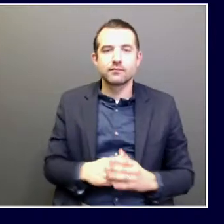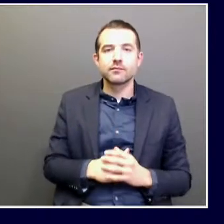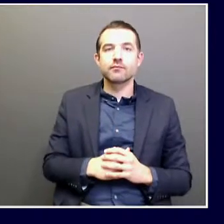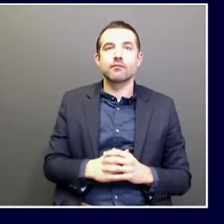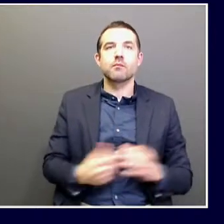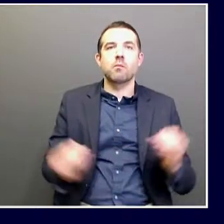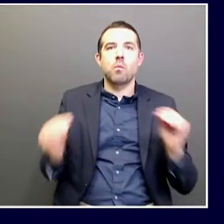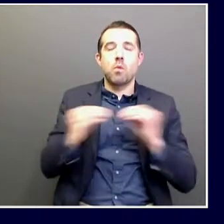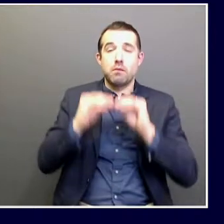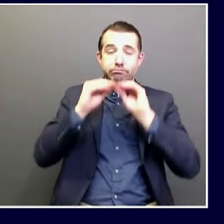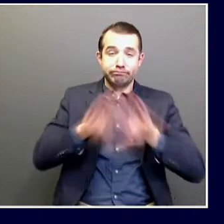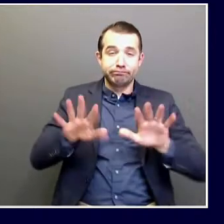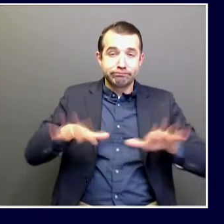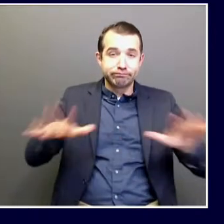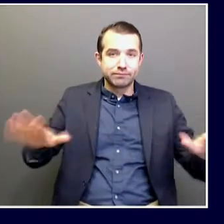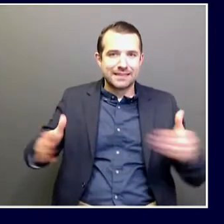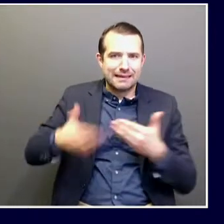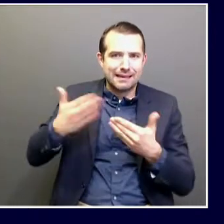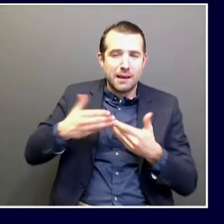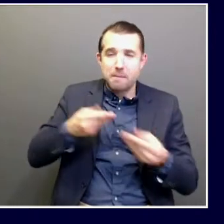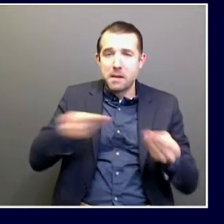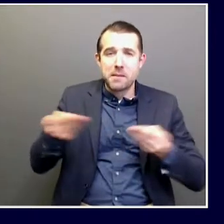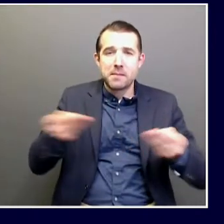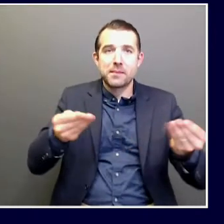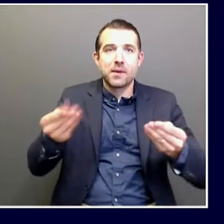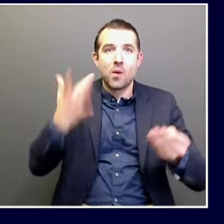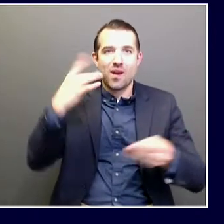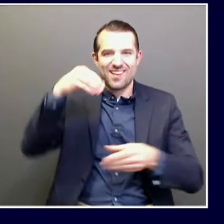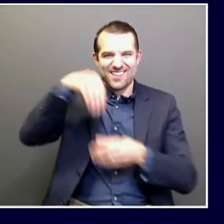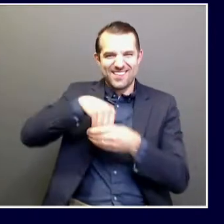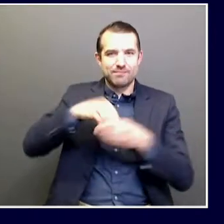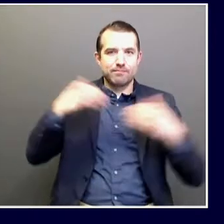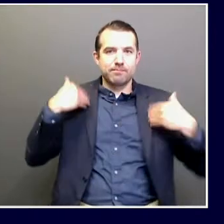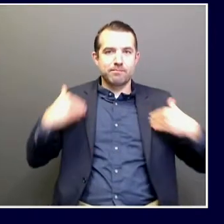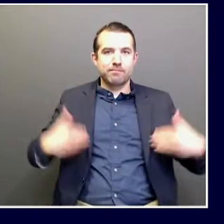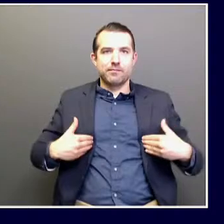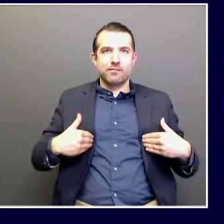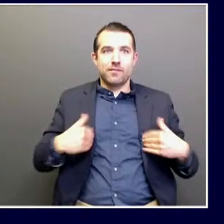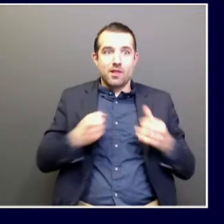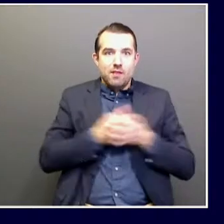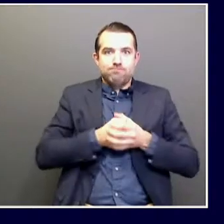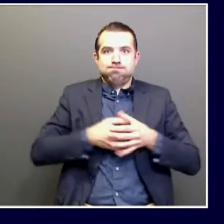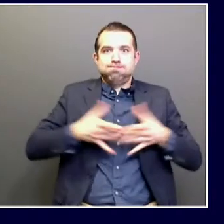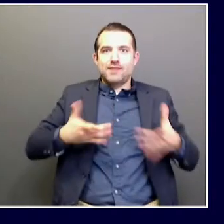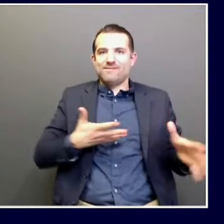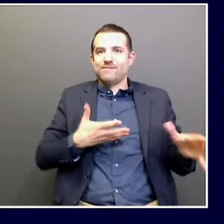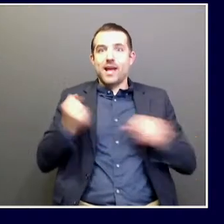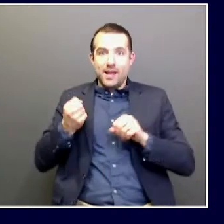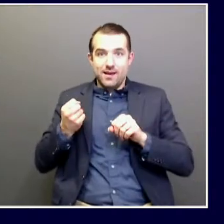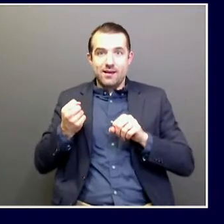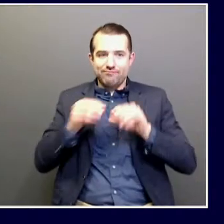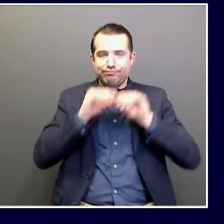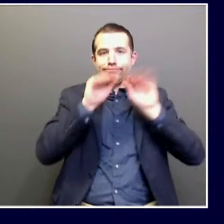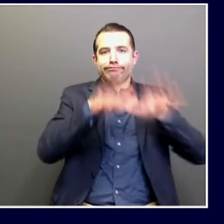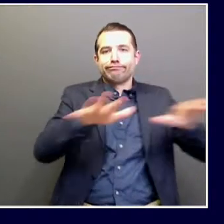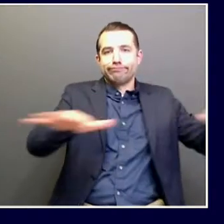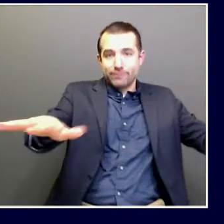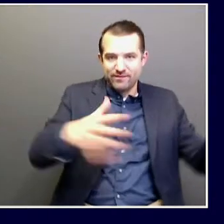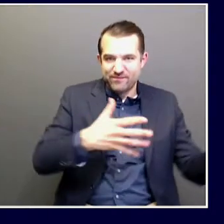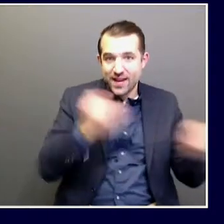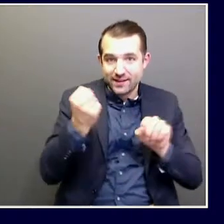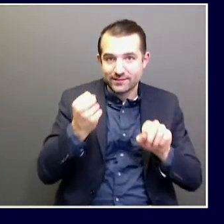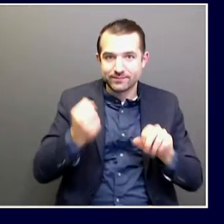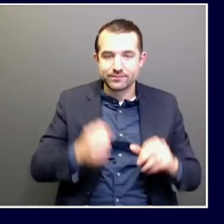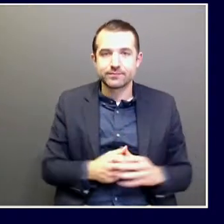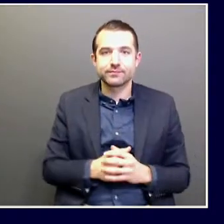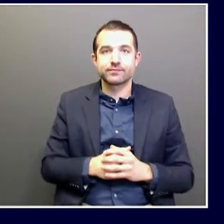it multiplies more quickly in the body. Others suggest that it also might gain a better foothold and be better